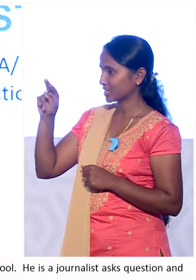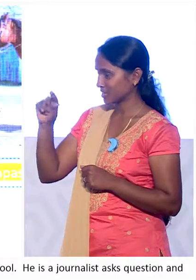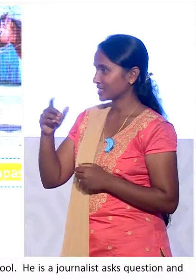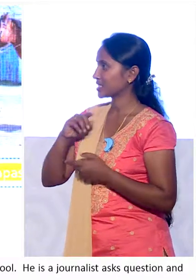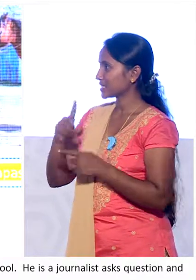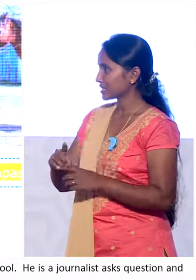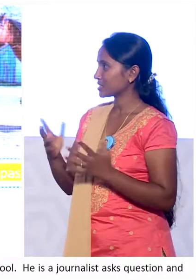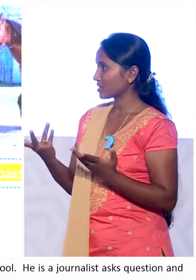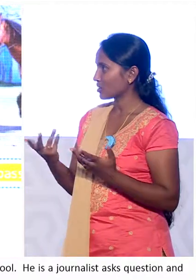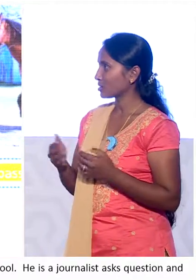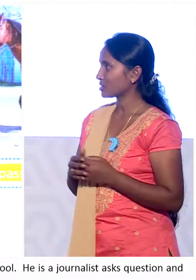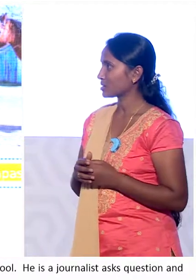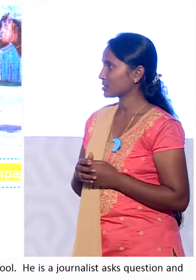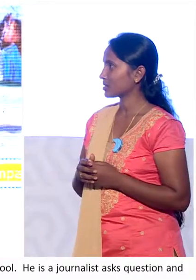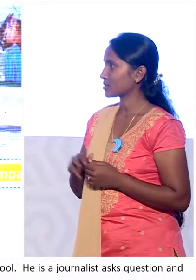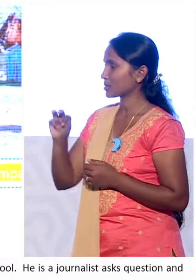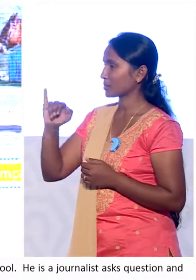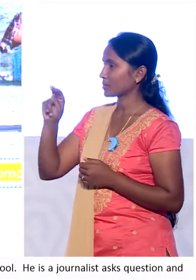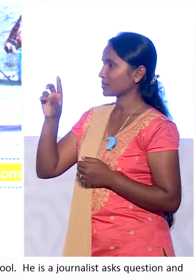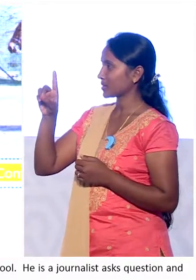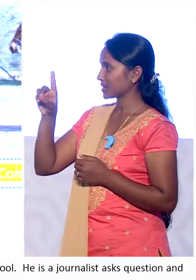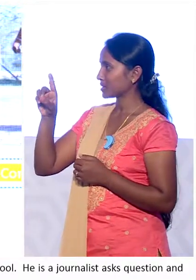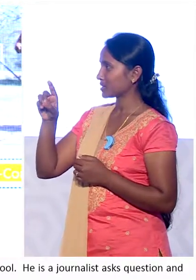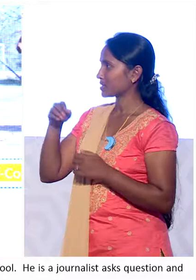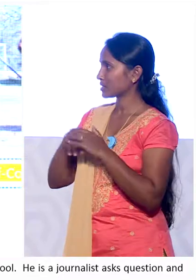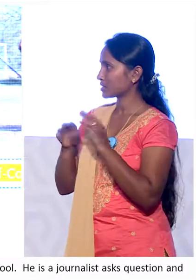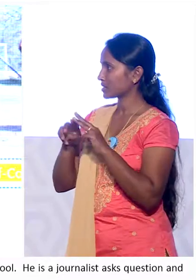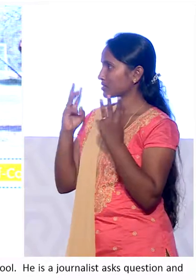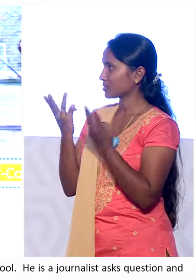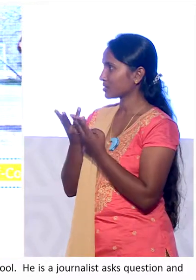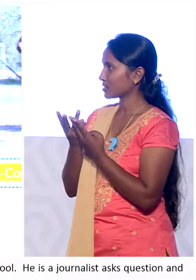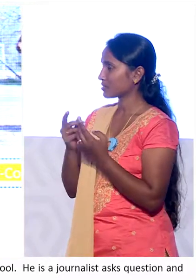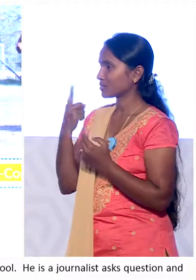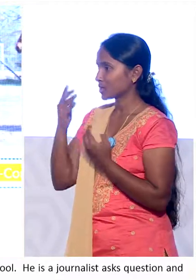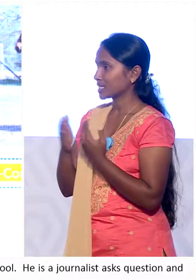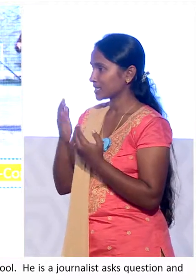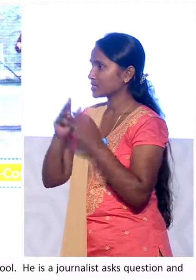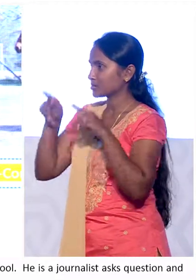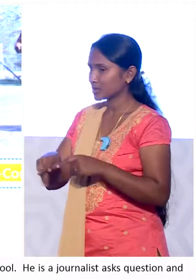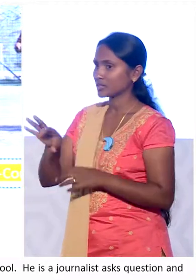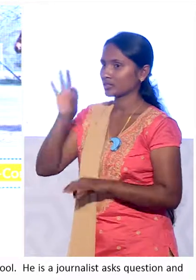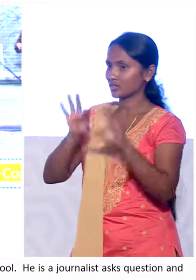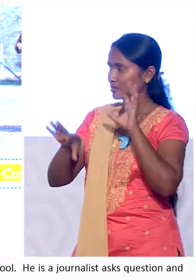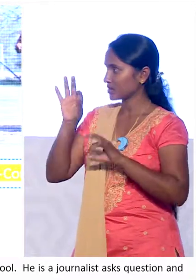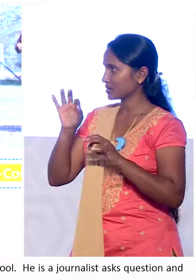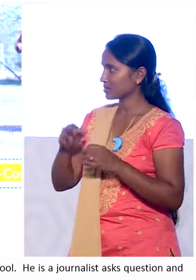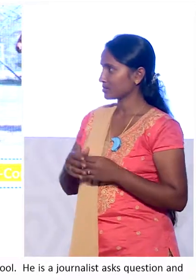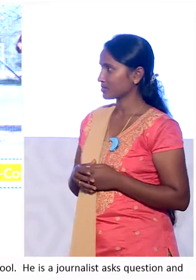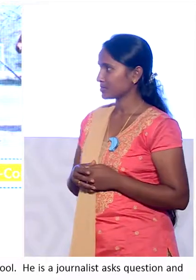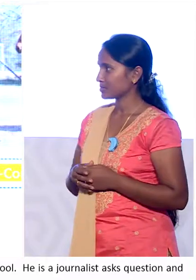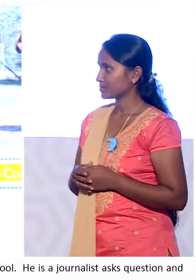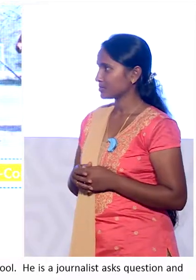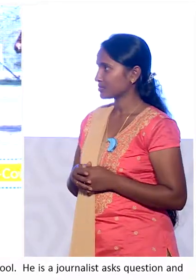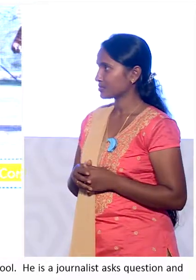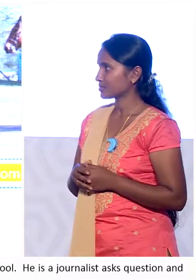of made it in the neurotypical world? And that was an easy person to find. That was Dr. Temple Grandin,